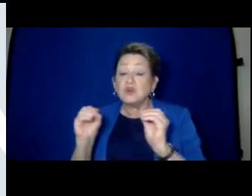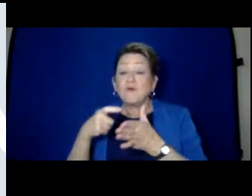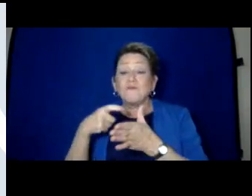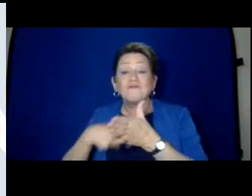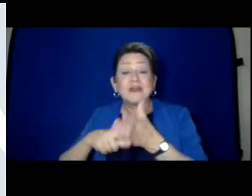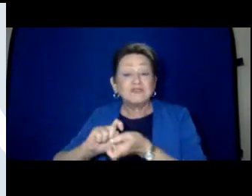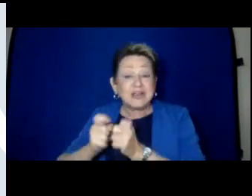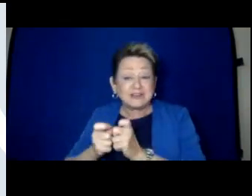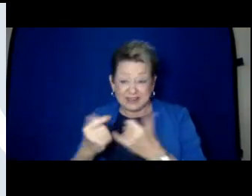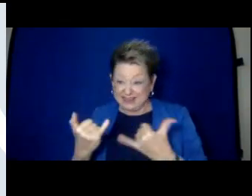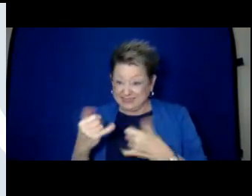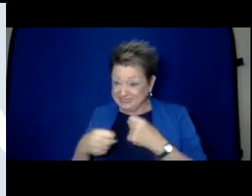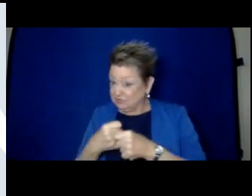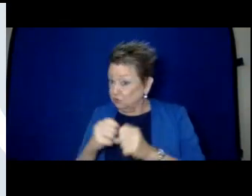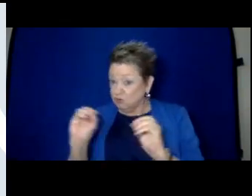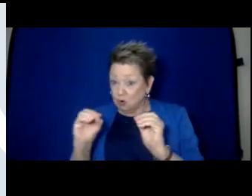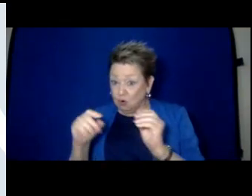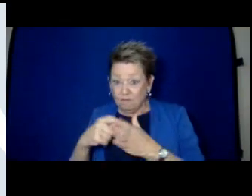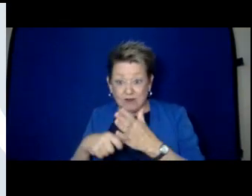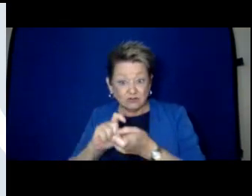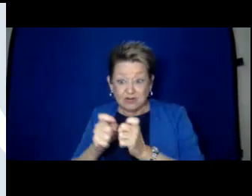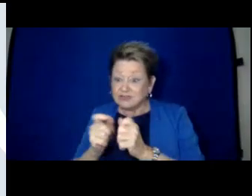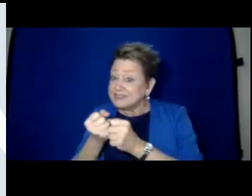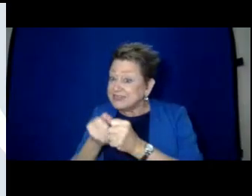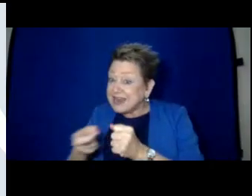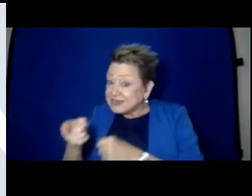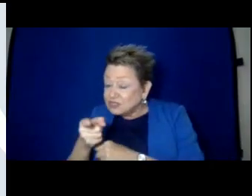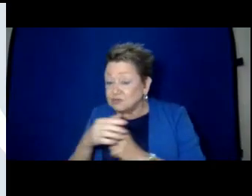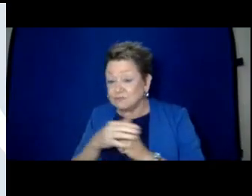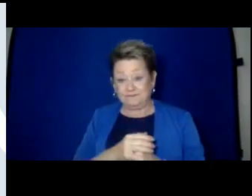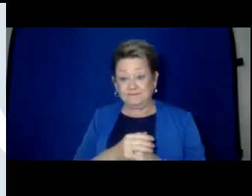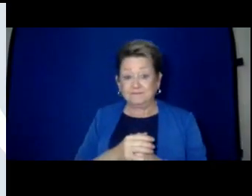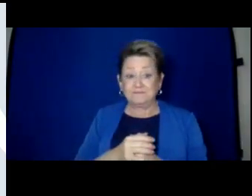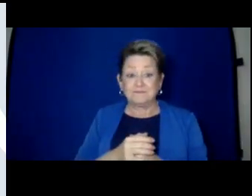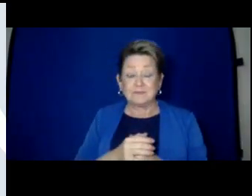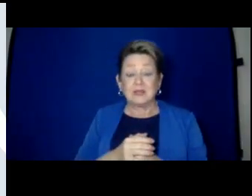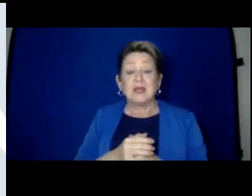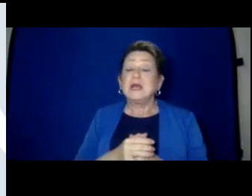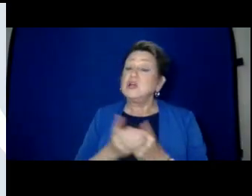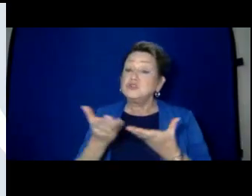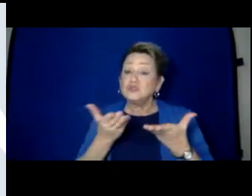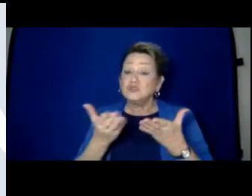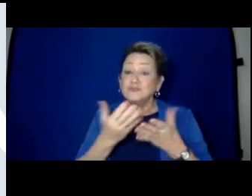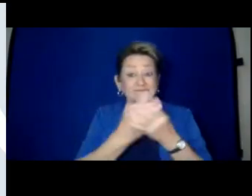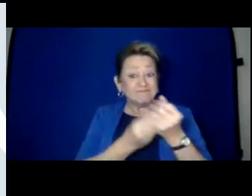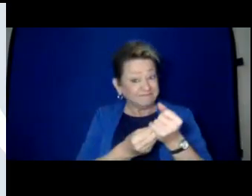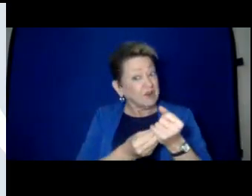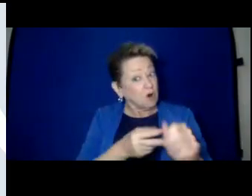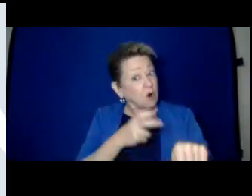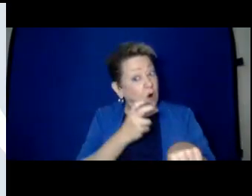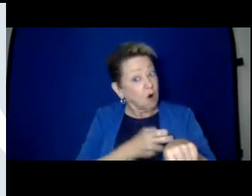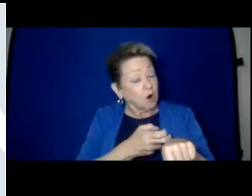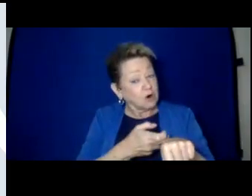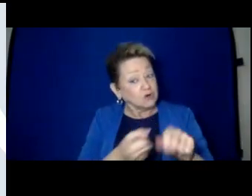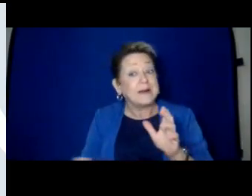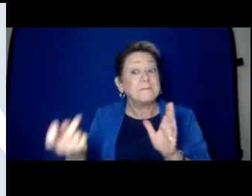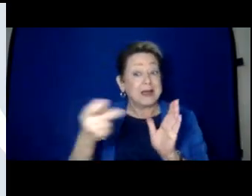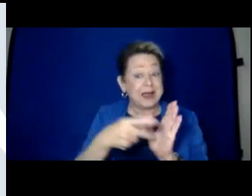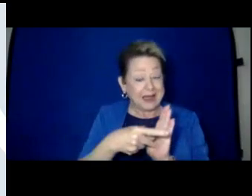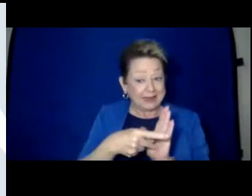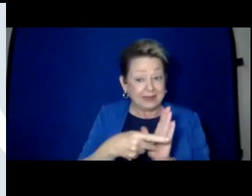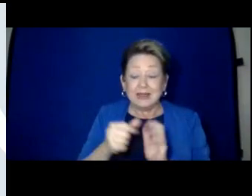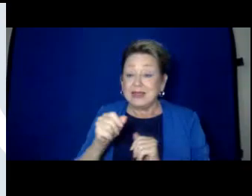year. It's difficult to overstate the value to this because once service is gone, it's extremely difficult to bring it back. Once a fare change